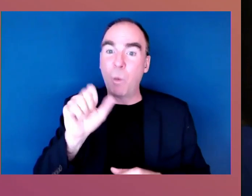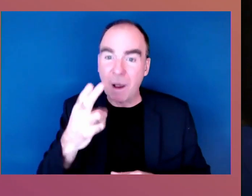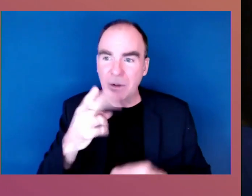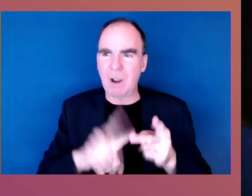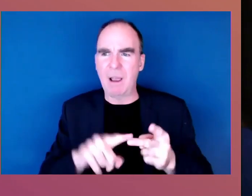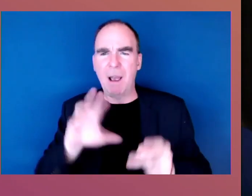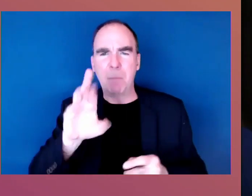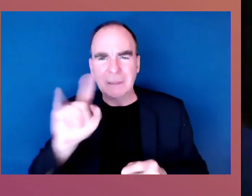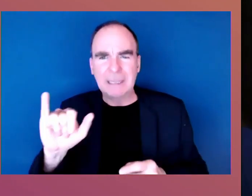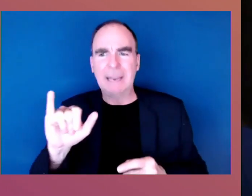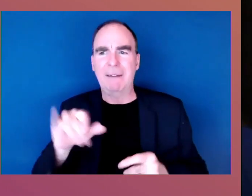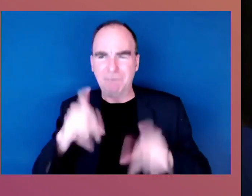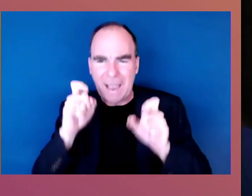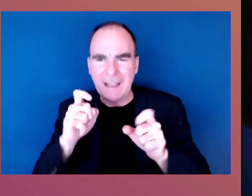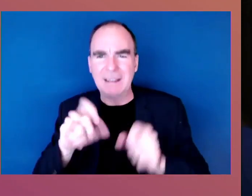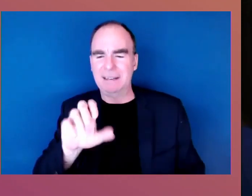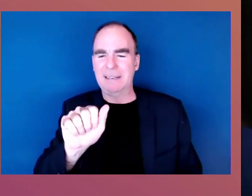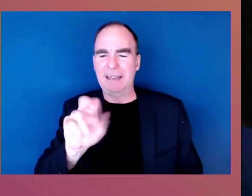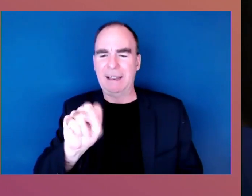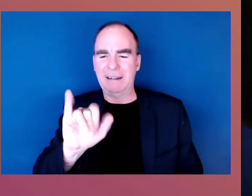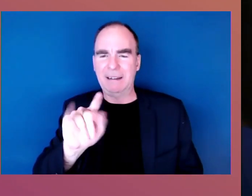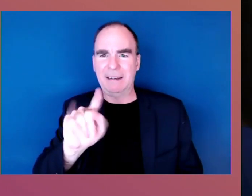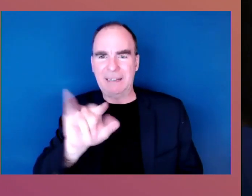hand sanitize, anti shrink, mix, cotton.